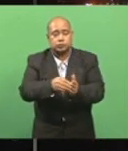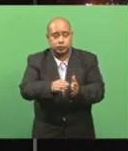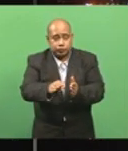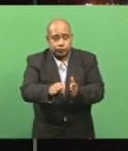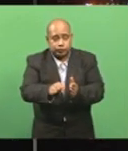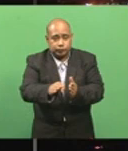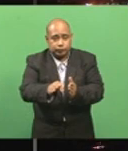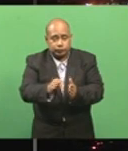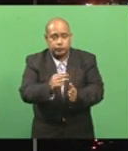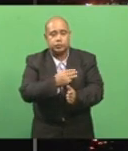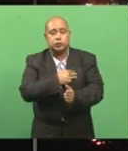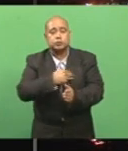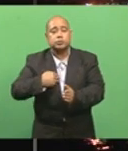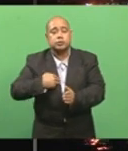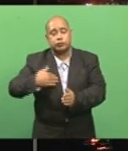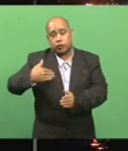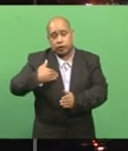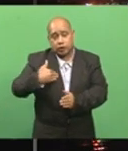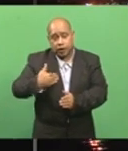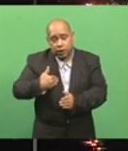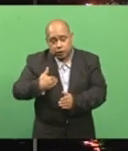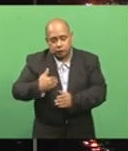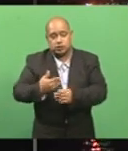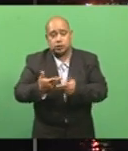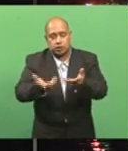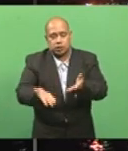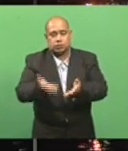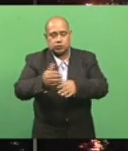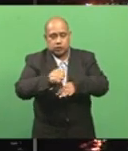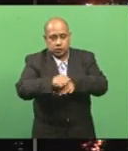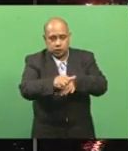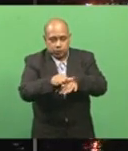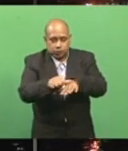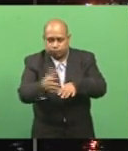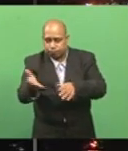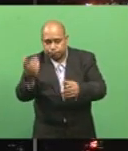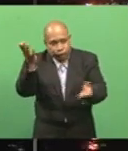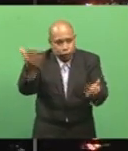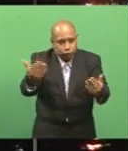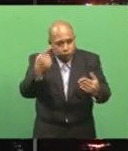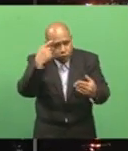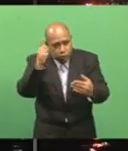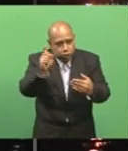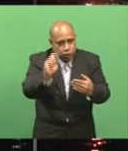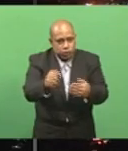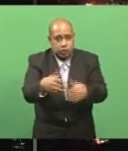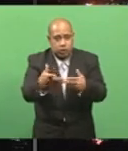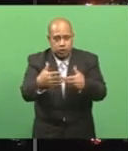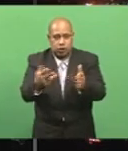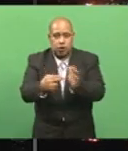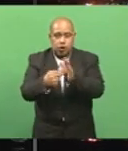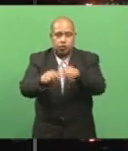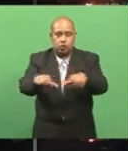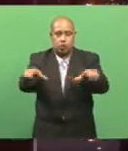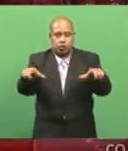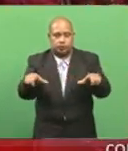on 4th April. The initial matter will now be called again in the Nandi Magistrates Court on the 21st of